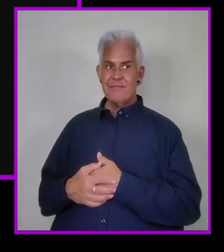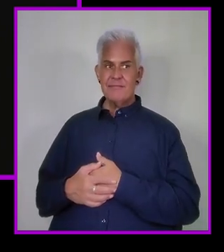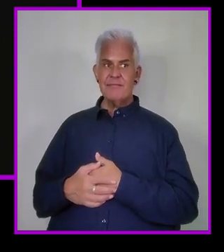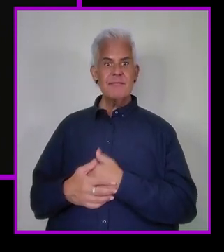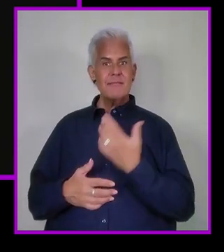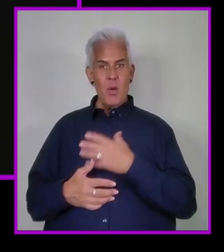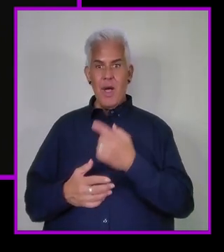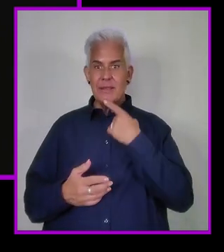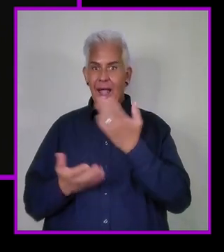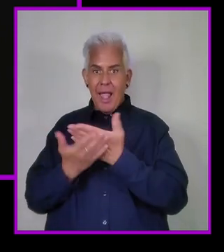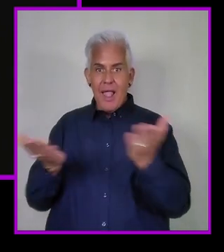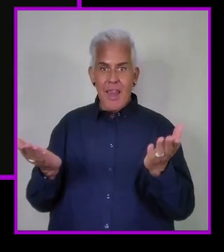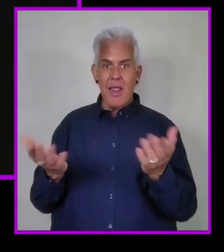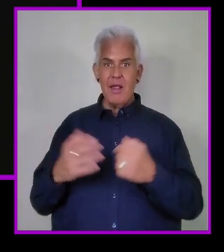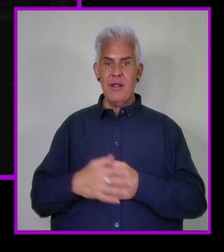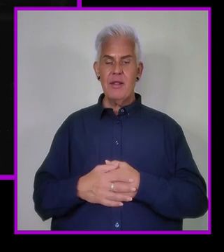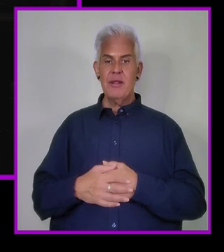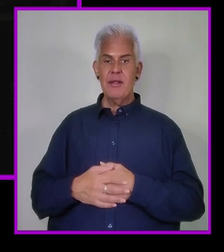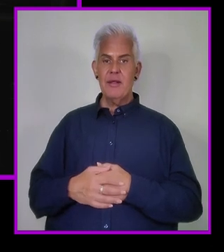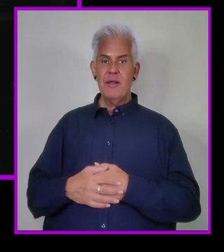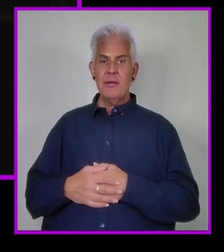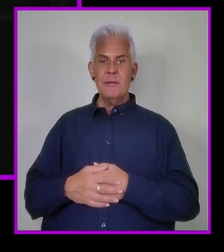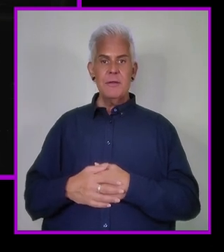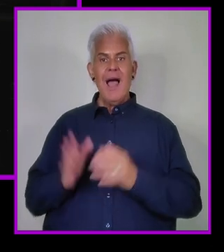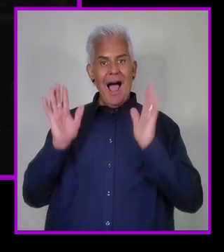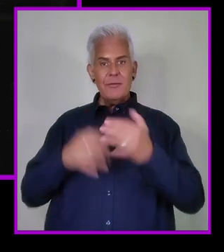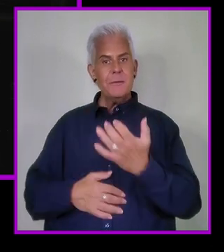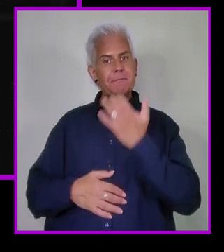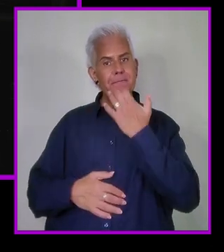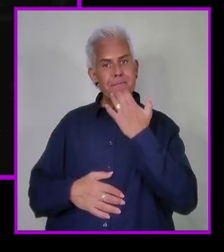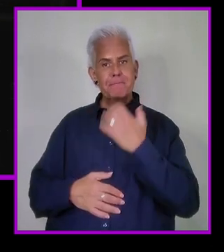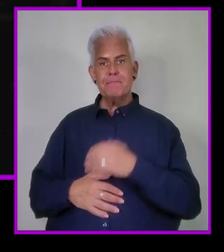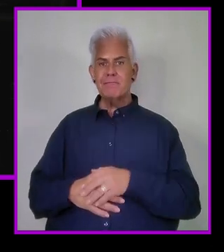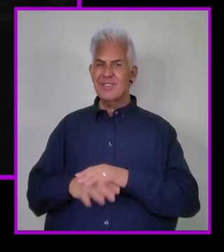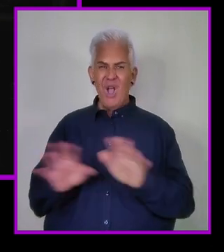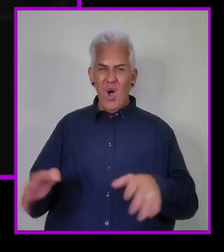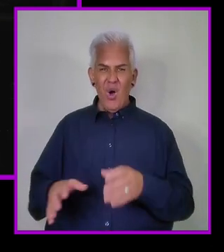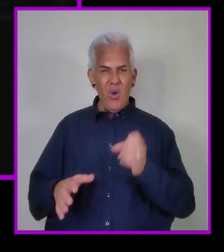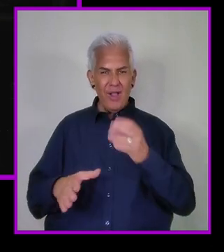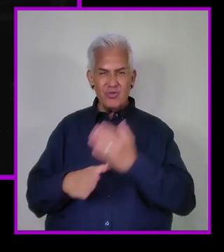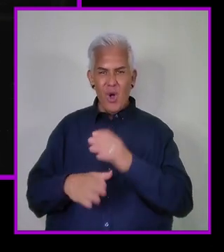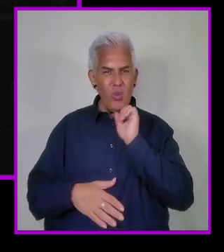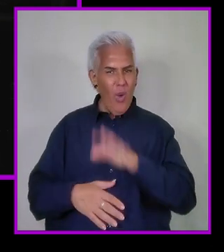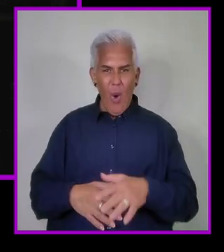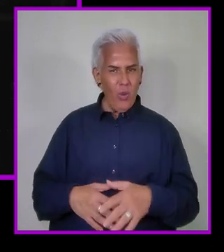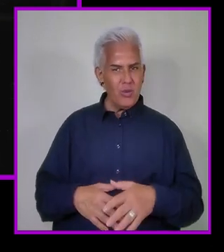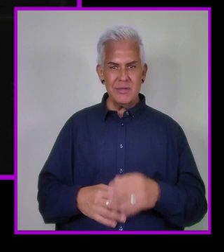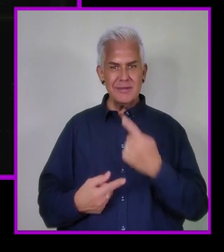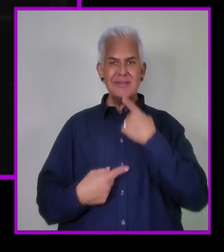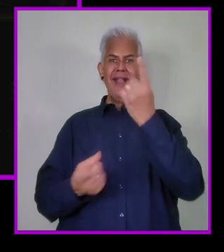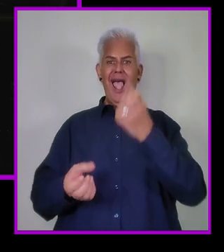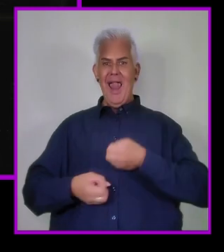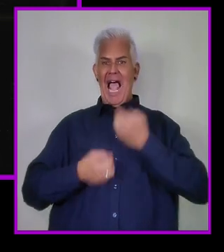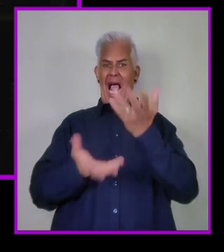want to encourage everybody to, you know, you don't have to put up with stuff like that, and you won't lose your job for speaking out. And